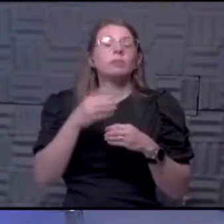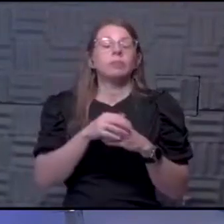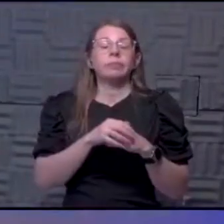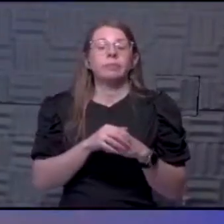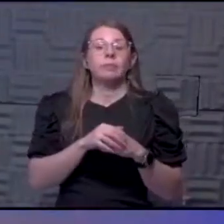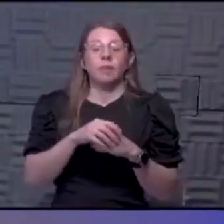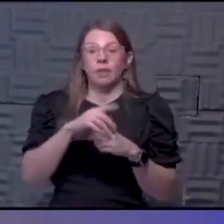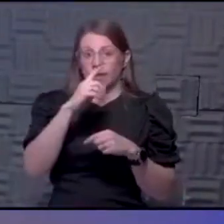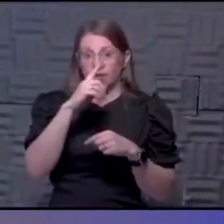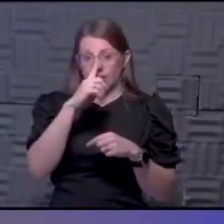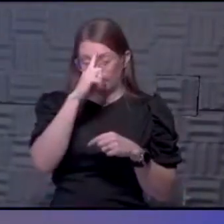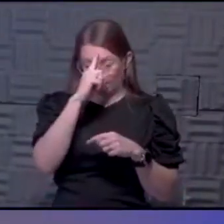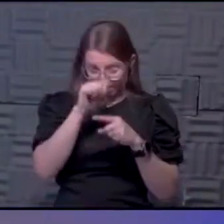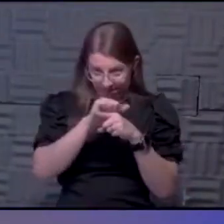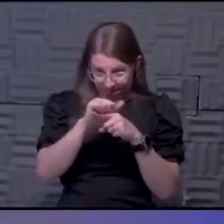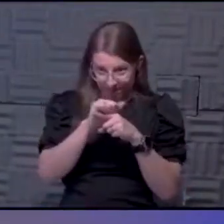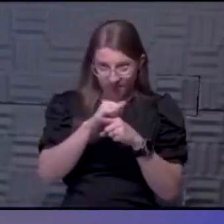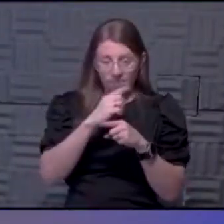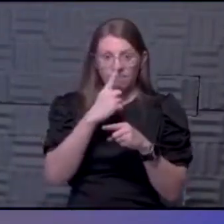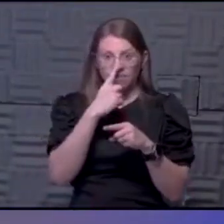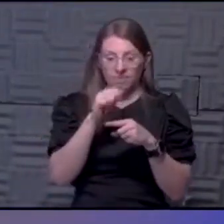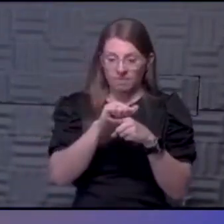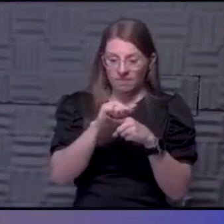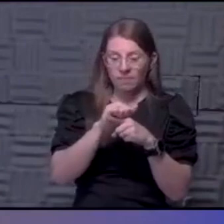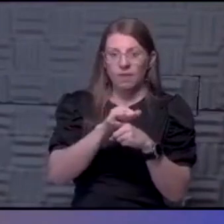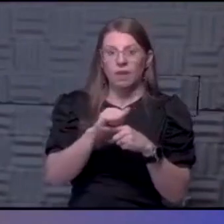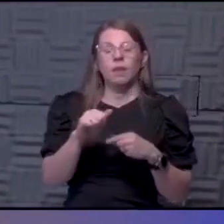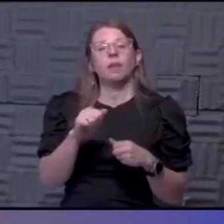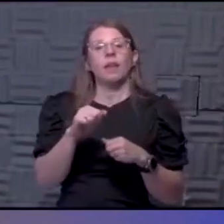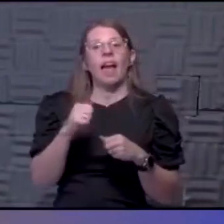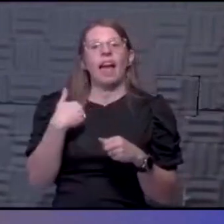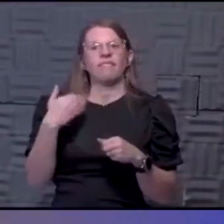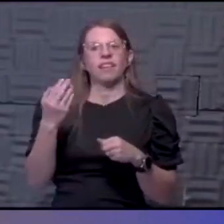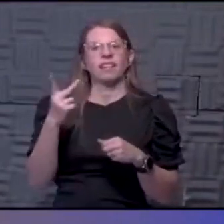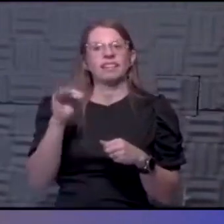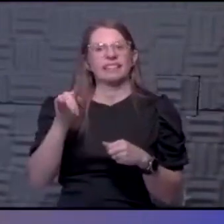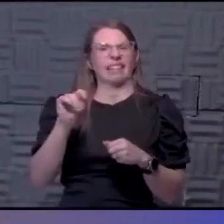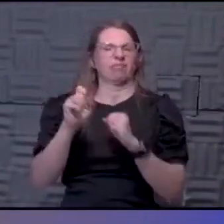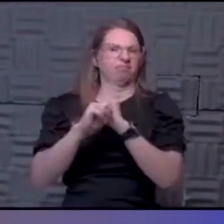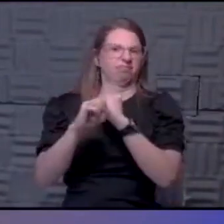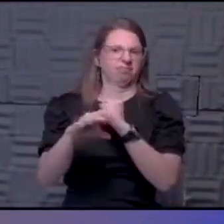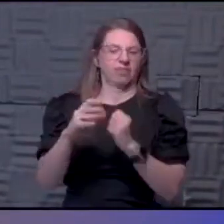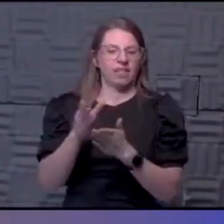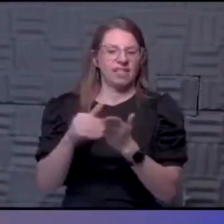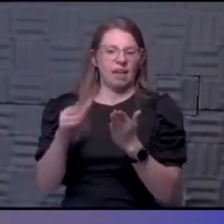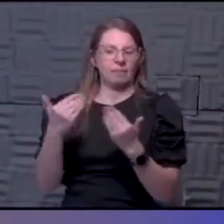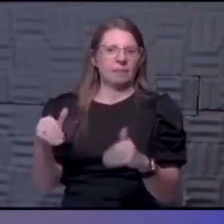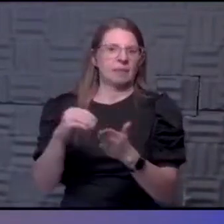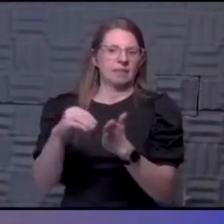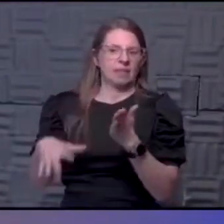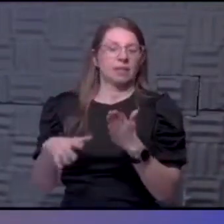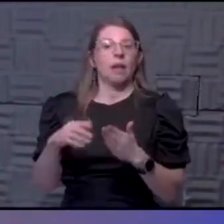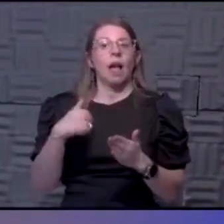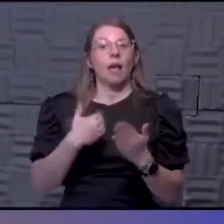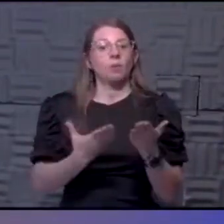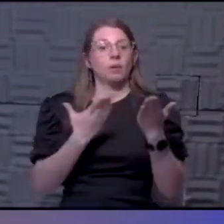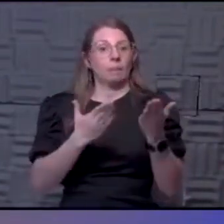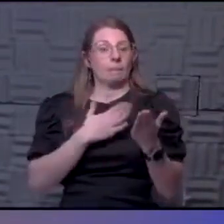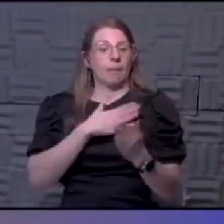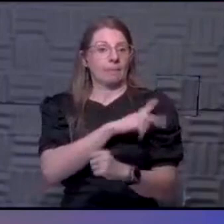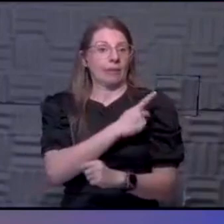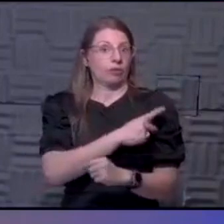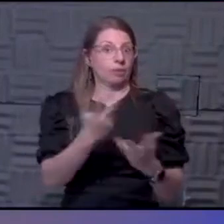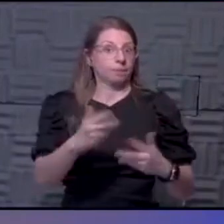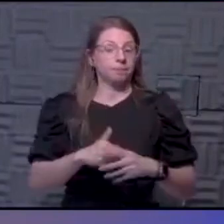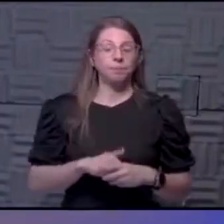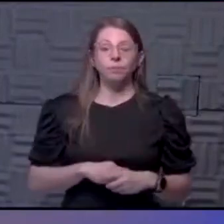smell retraining, there are commercially available kits. However, some of those are kind of pricey. And so what I recommend to my patients